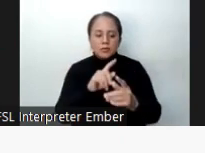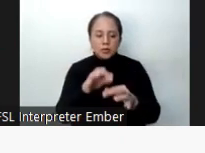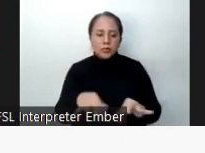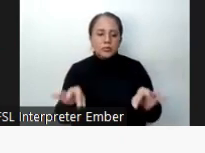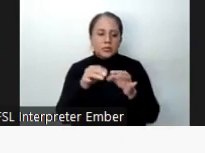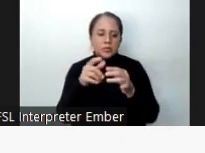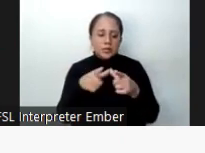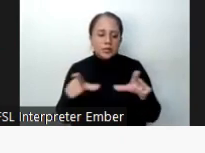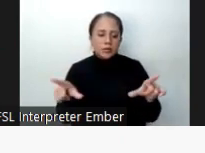development.